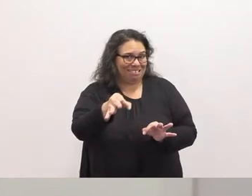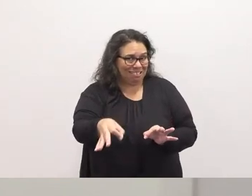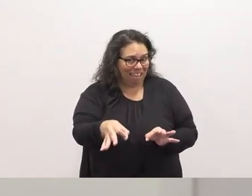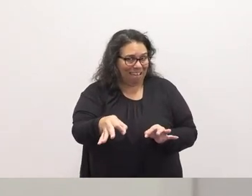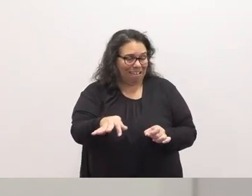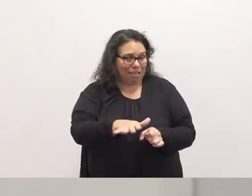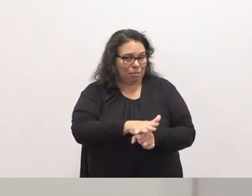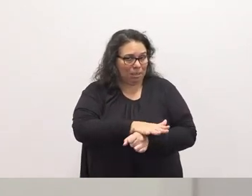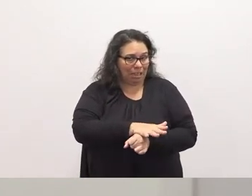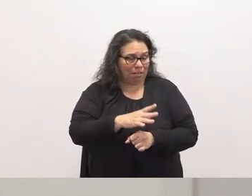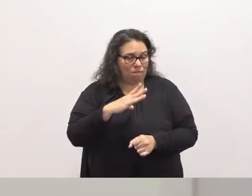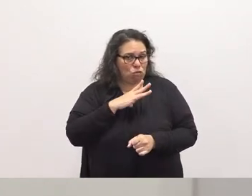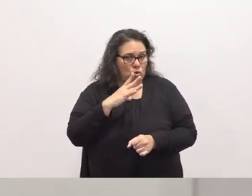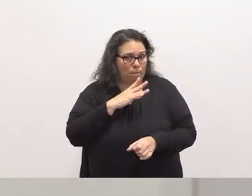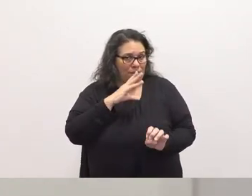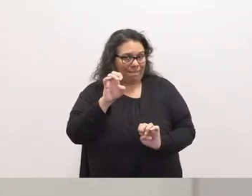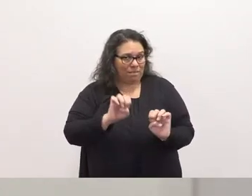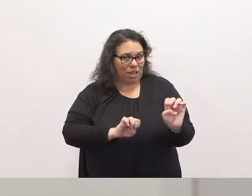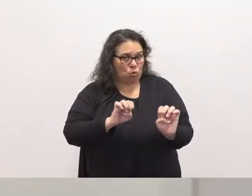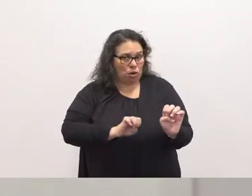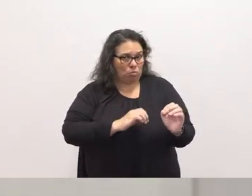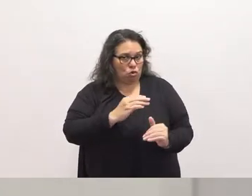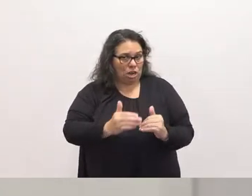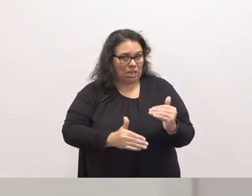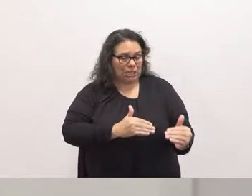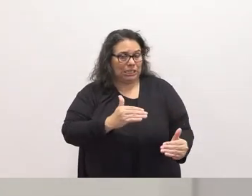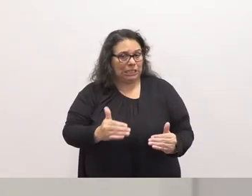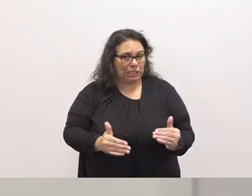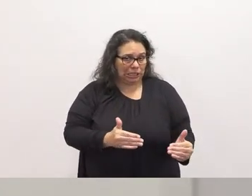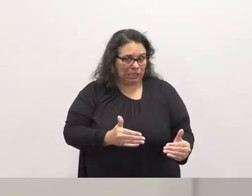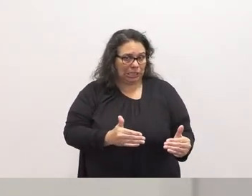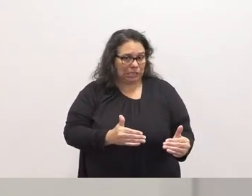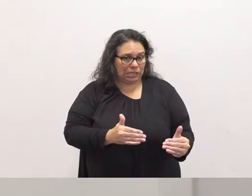completing the formal evaluation process that actually has